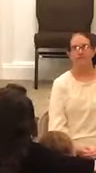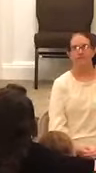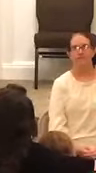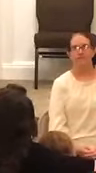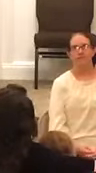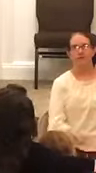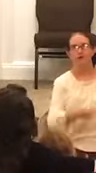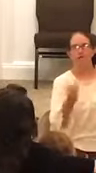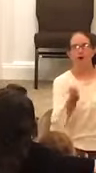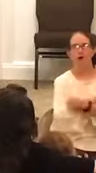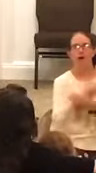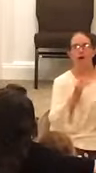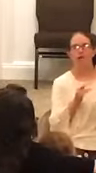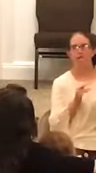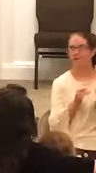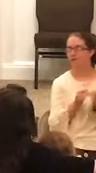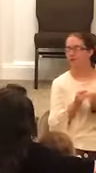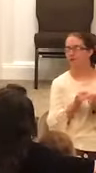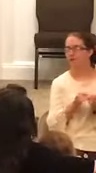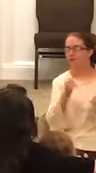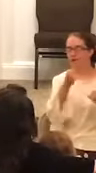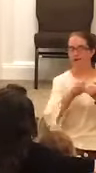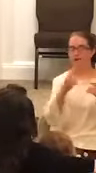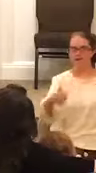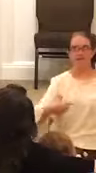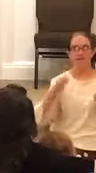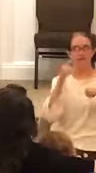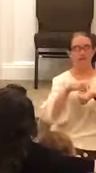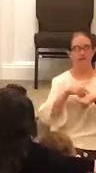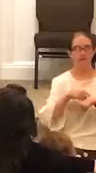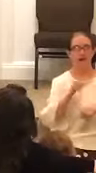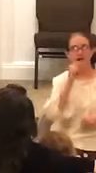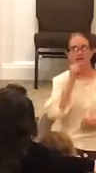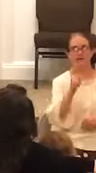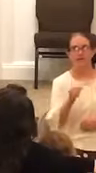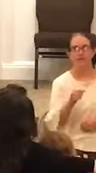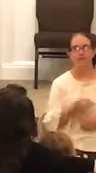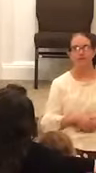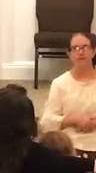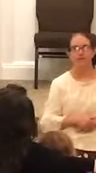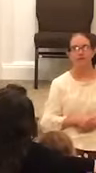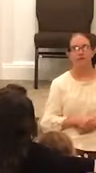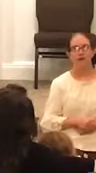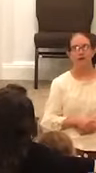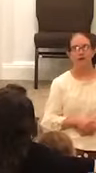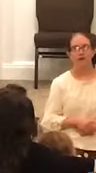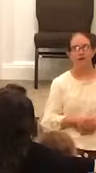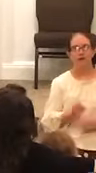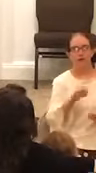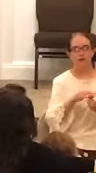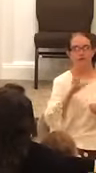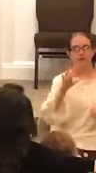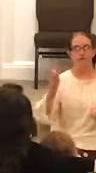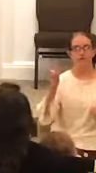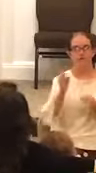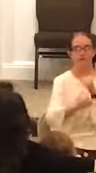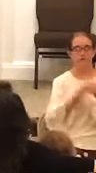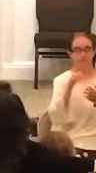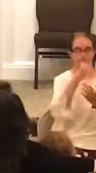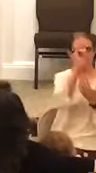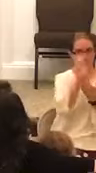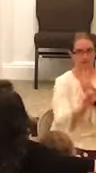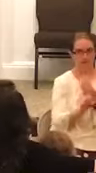If you fall in love with him, it'll last a lifetime. I can tell you that. I've had the Holy Ghost 52 years in June.